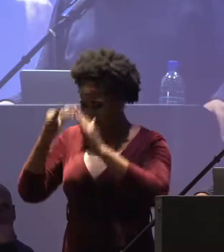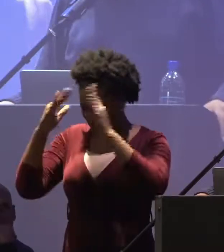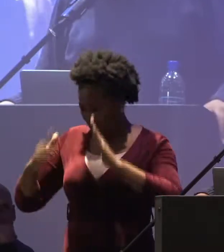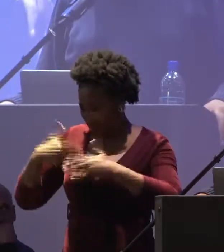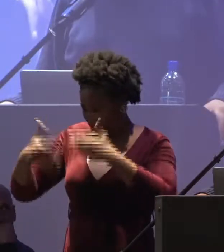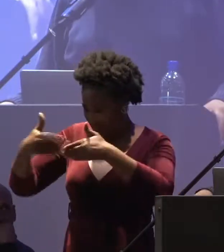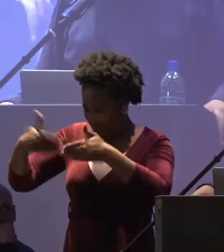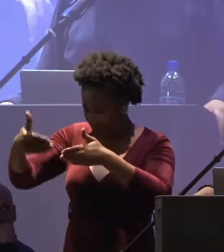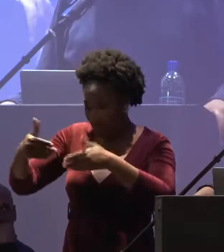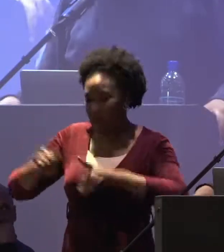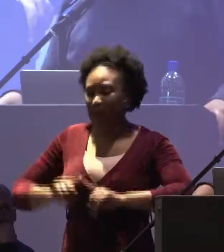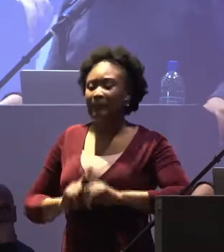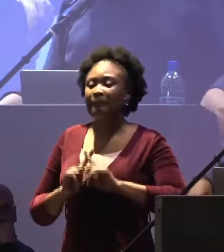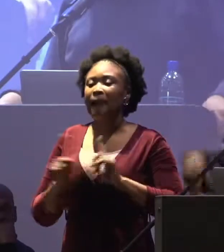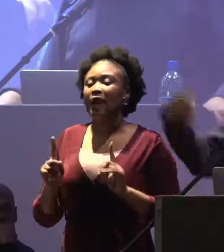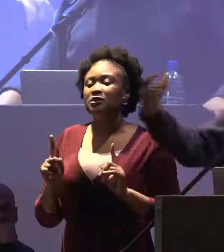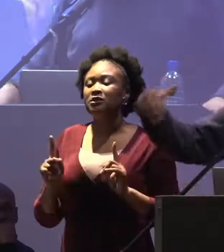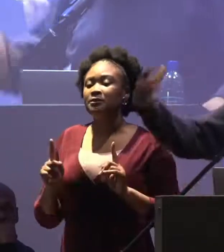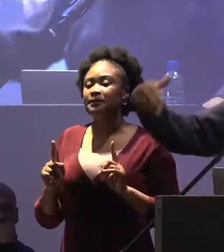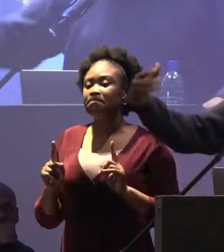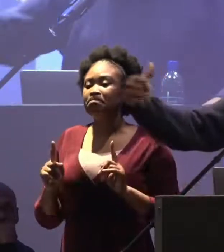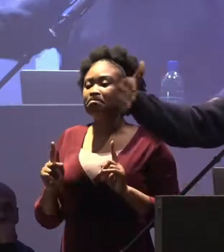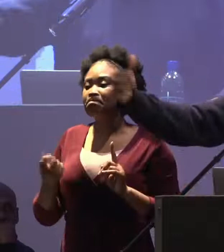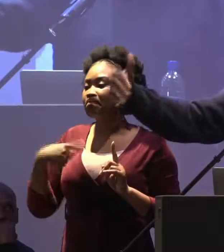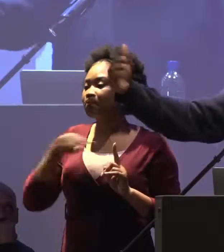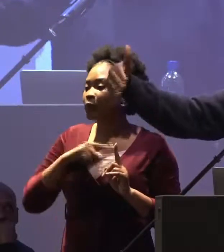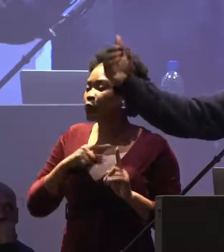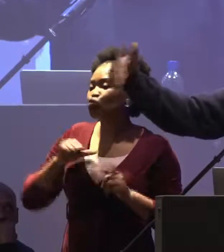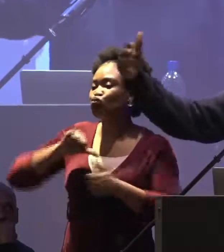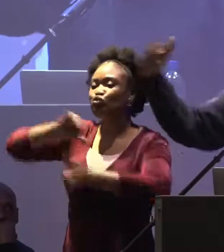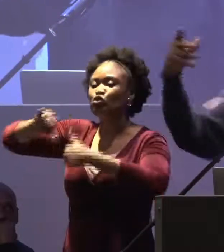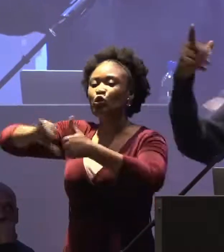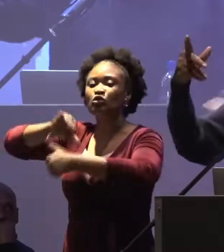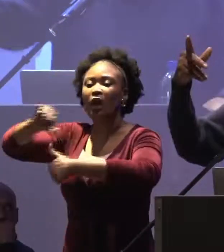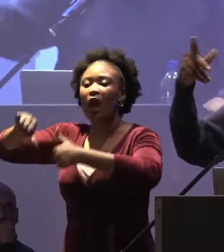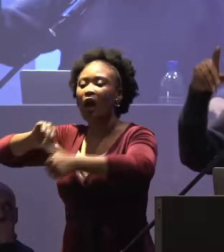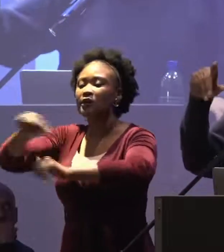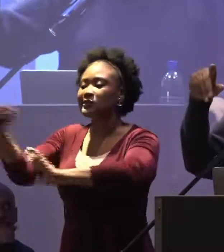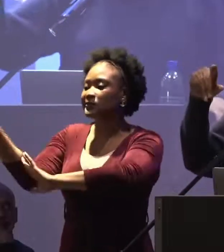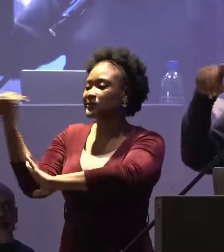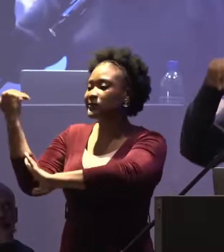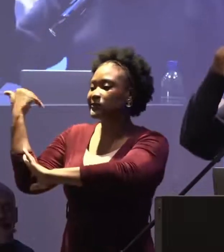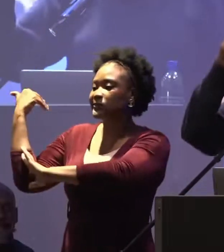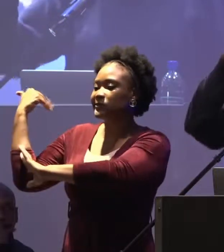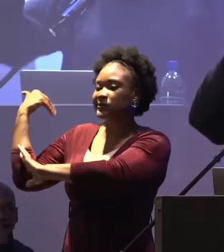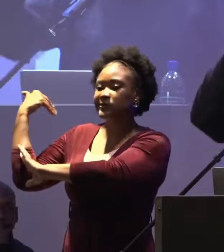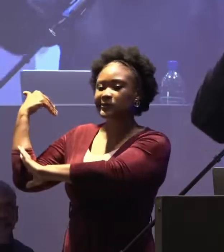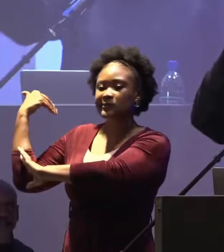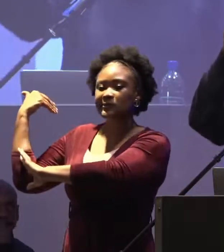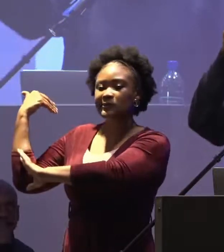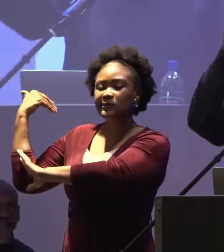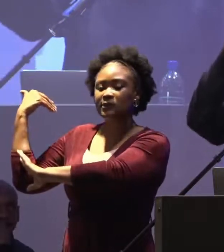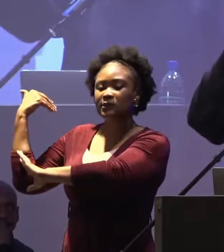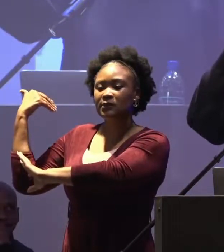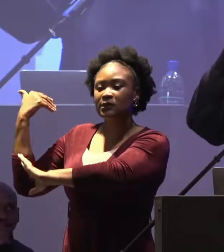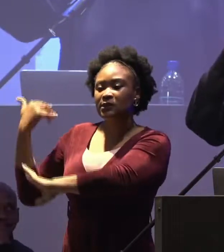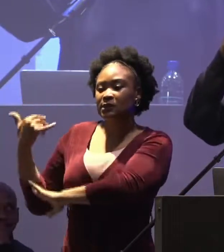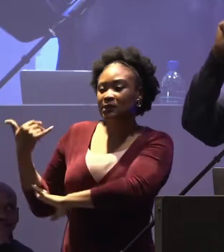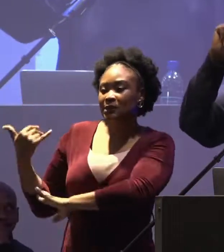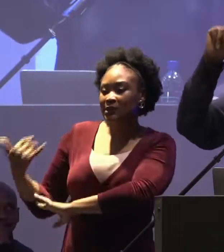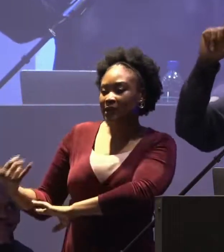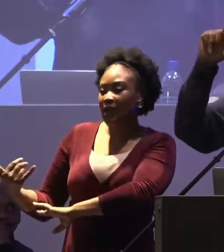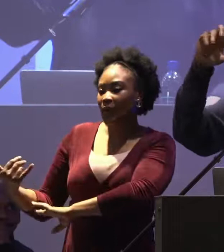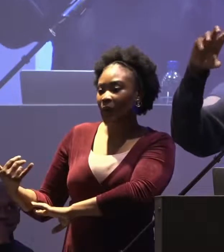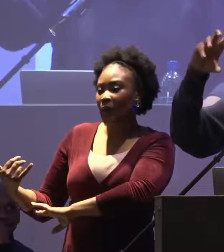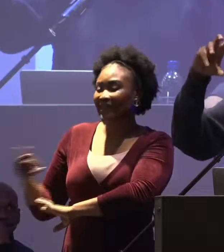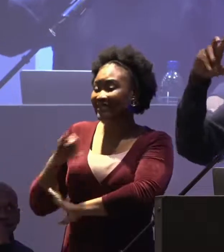Now, because we were socialized during those years, now the